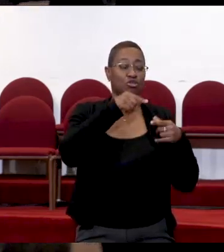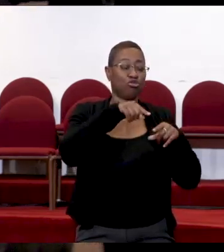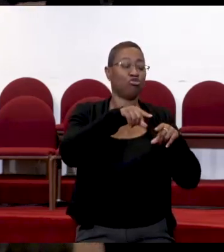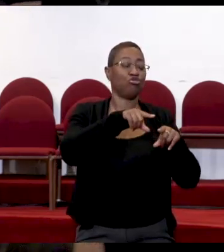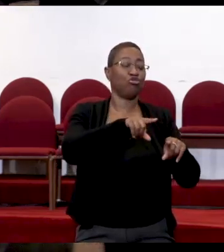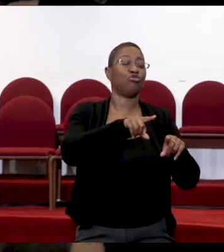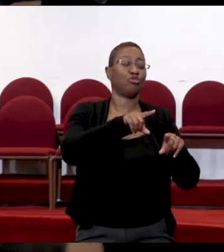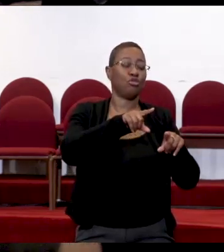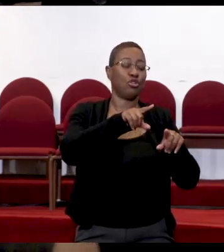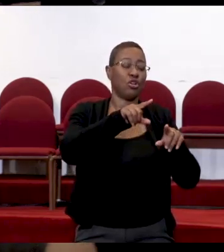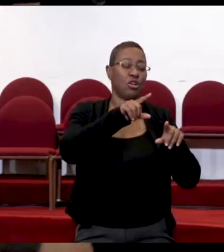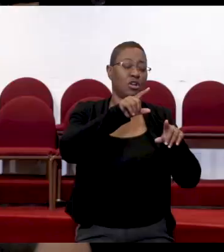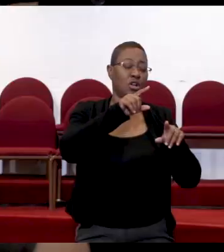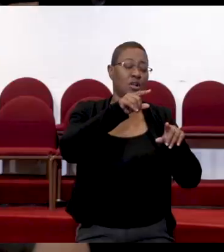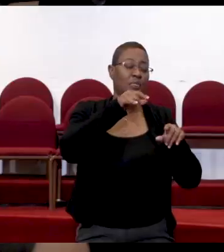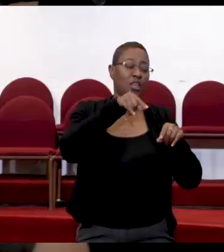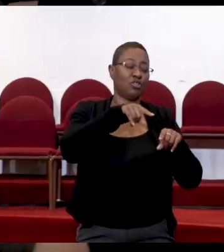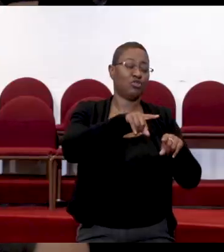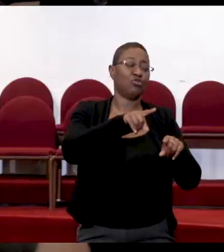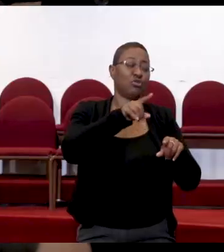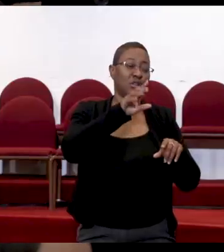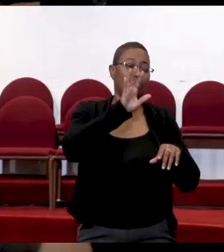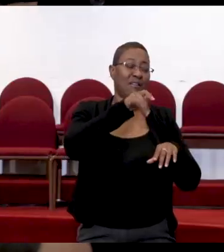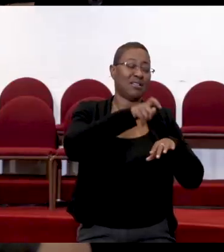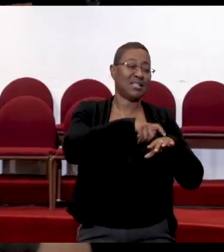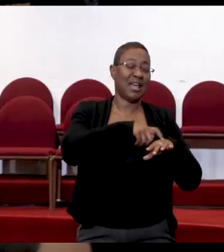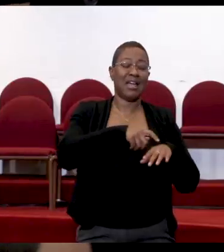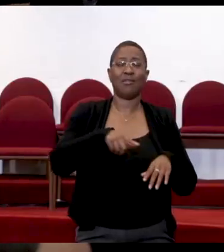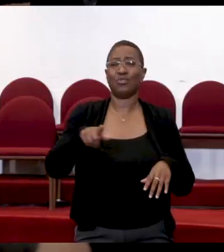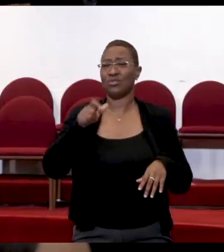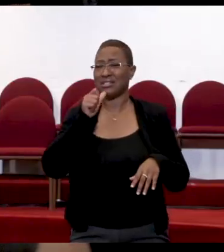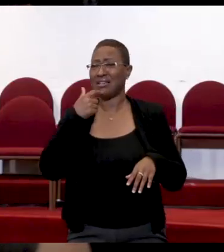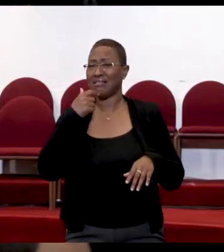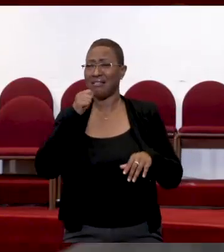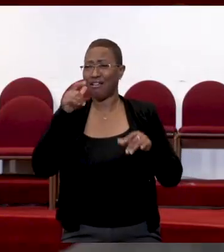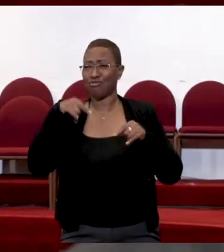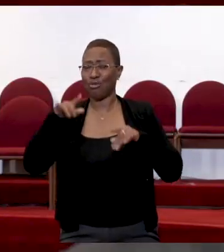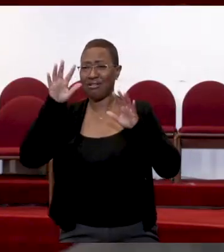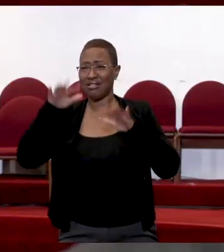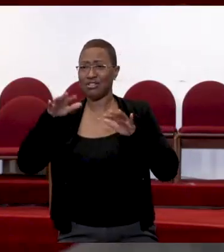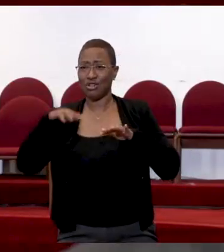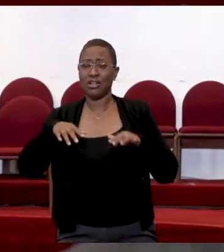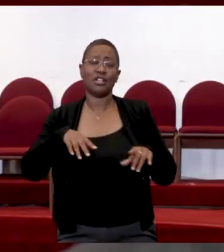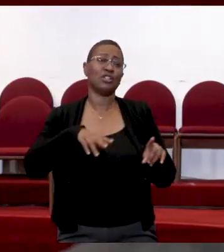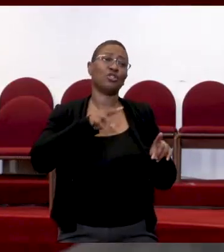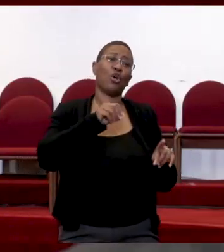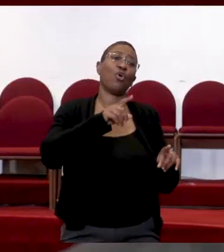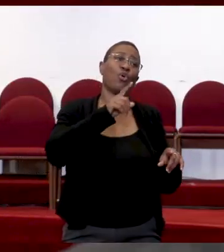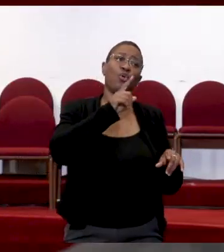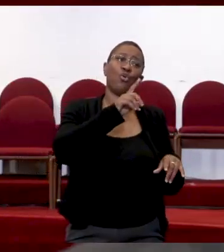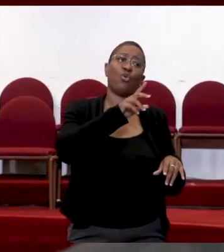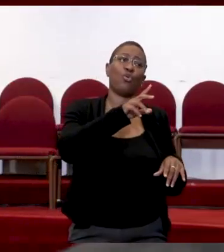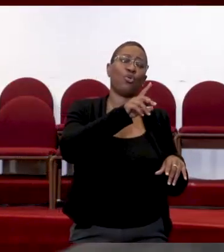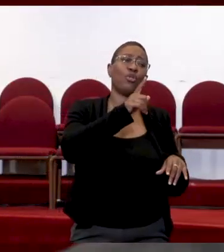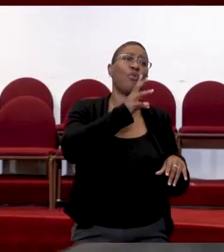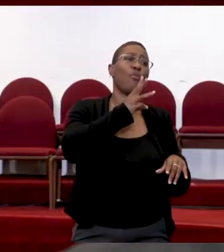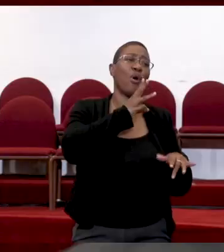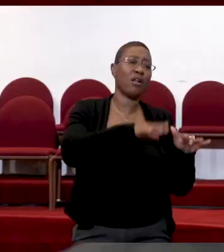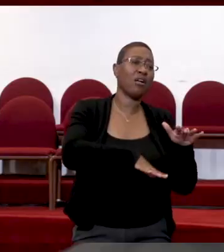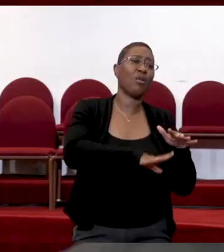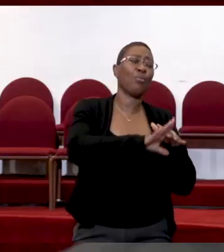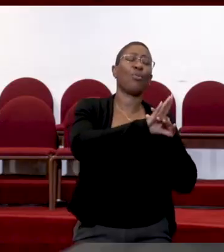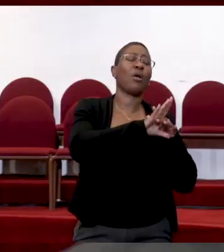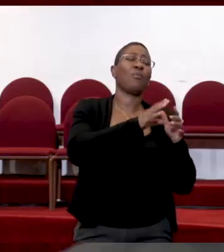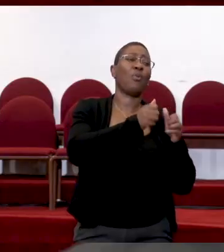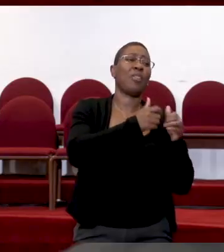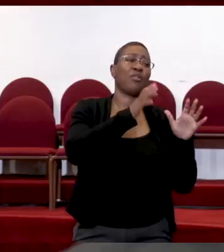No, it does come up through the bottom. Yes, that's what happens. So in the rainstorm, so we have a combined sewer